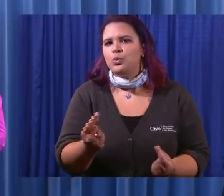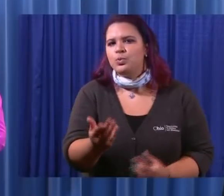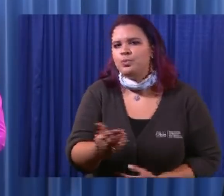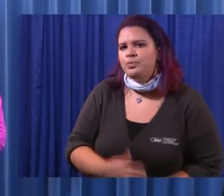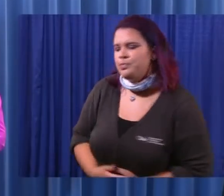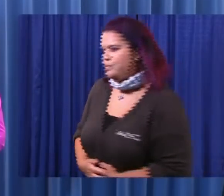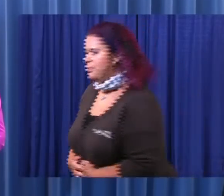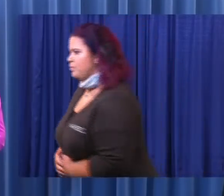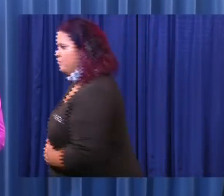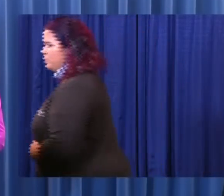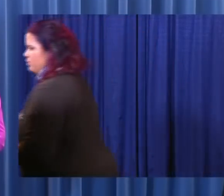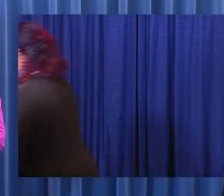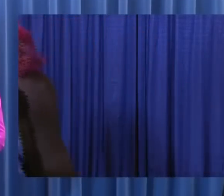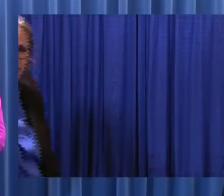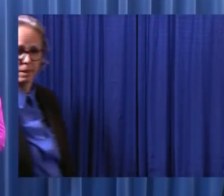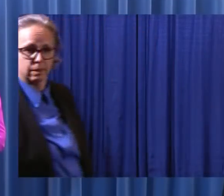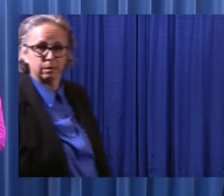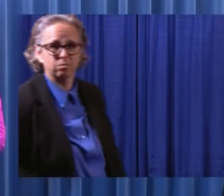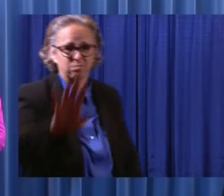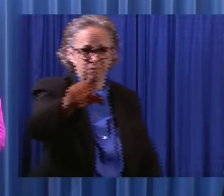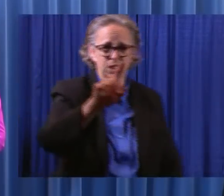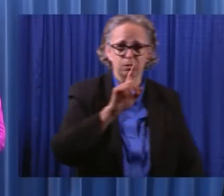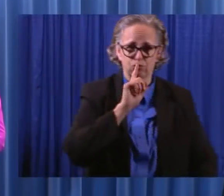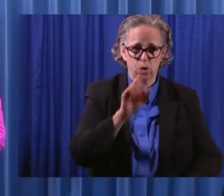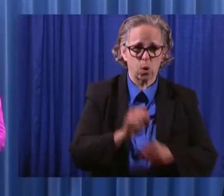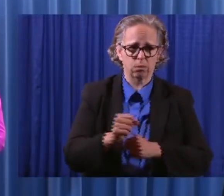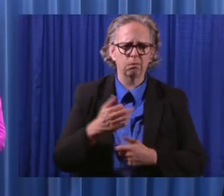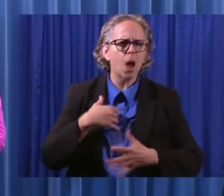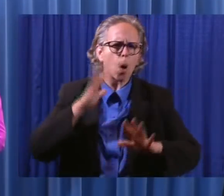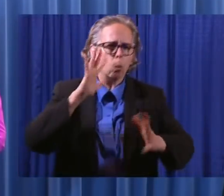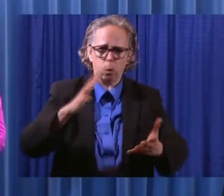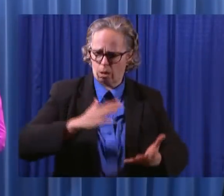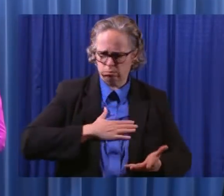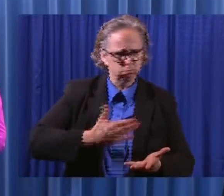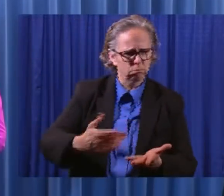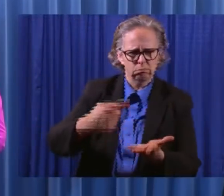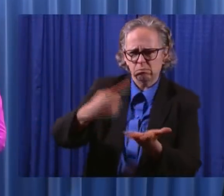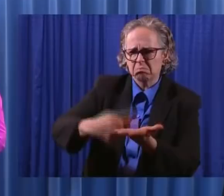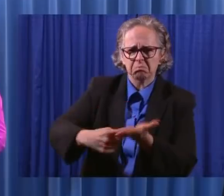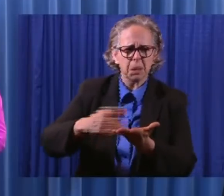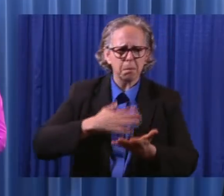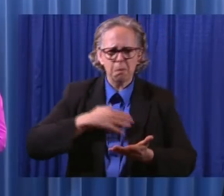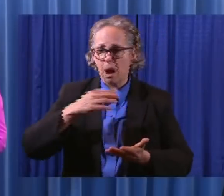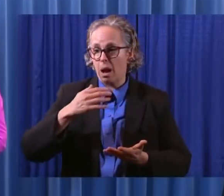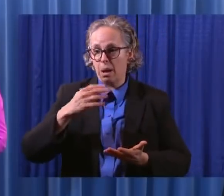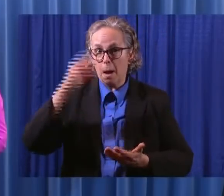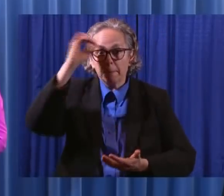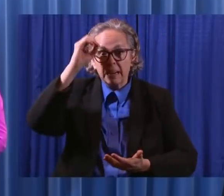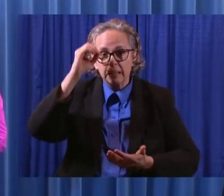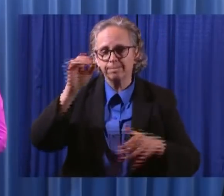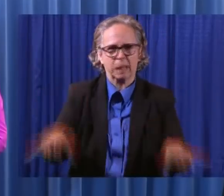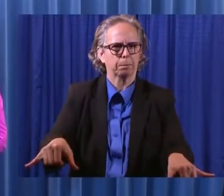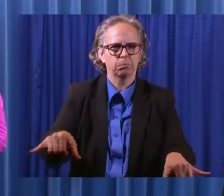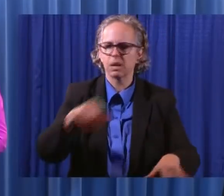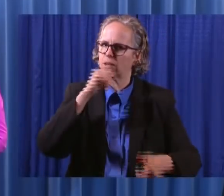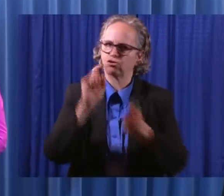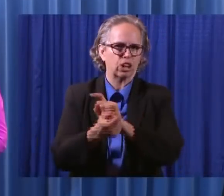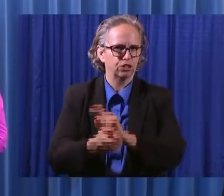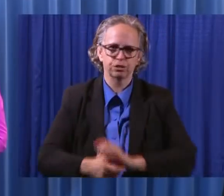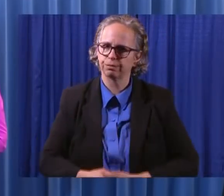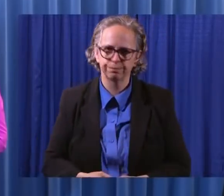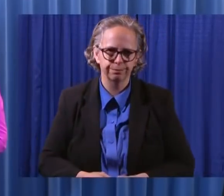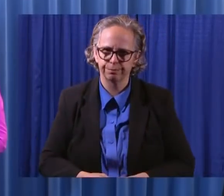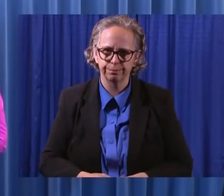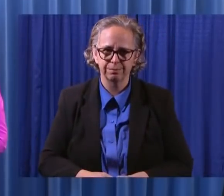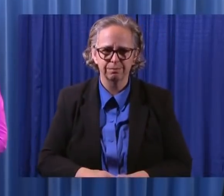this. My opinion has not changed. We hope within the next week, we will